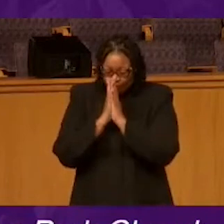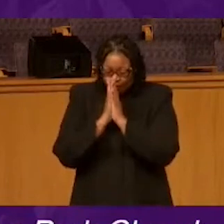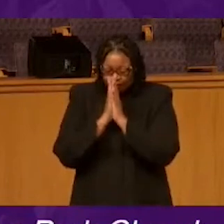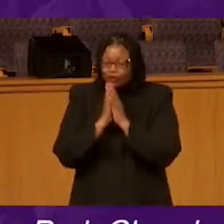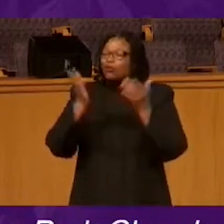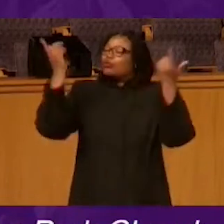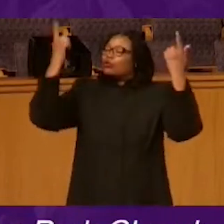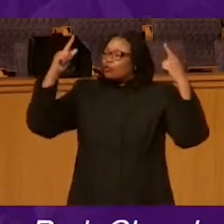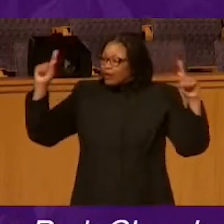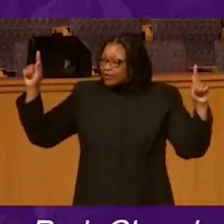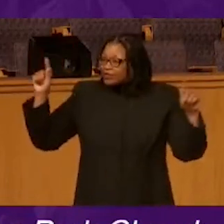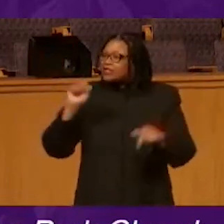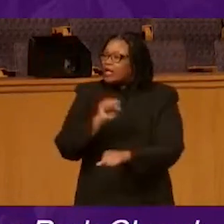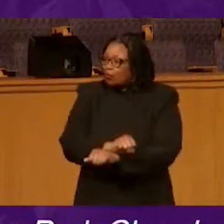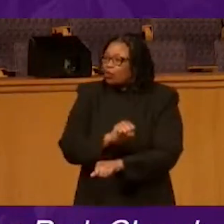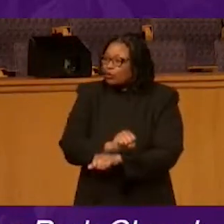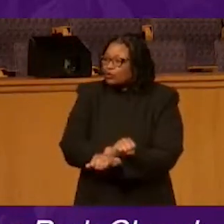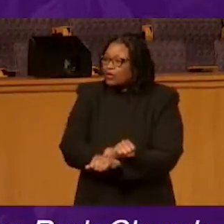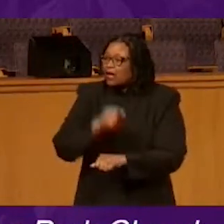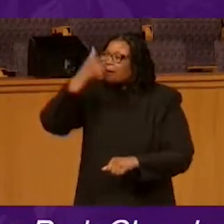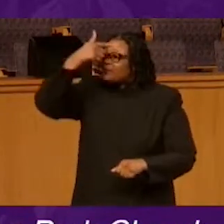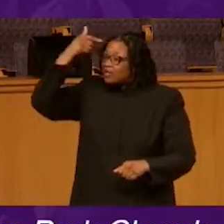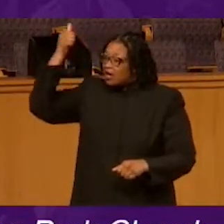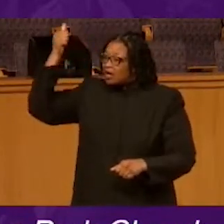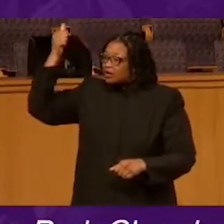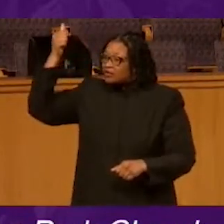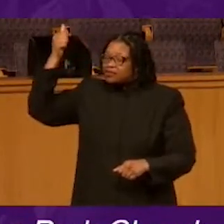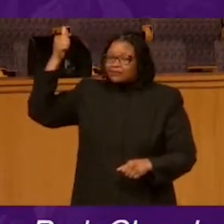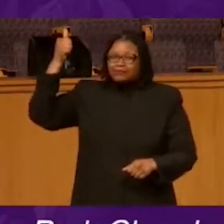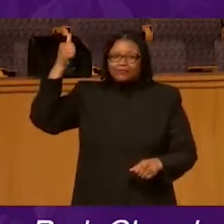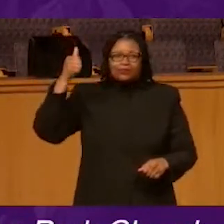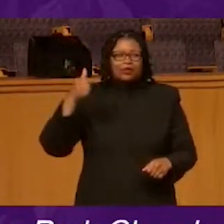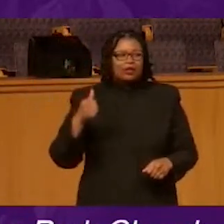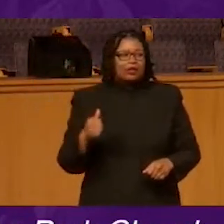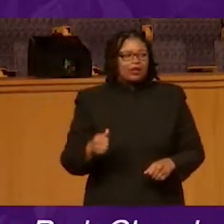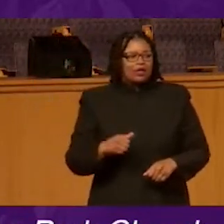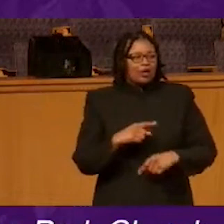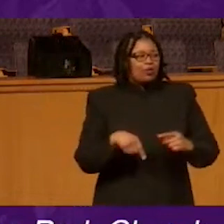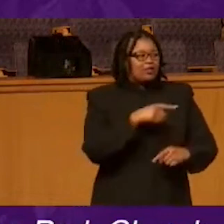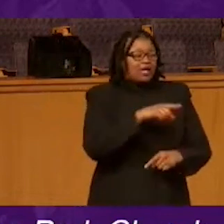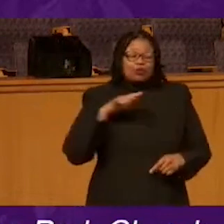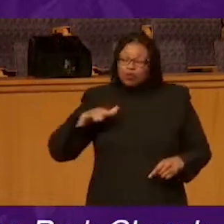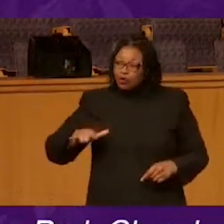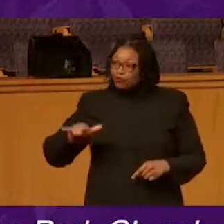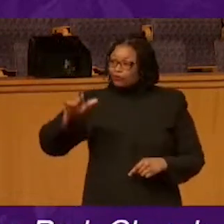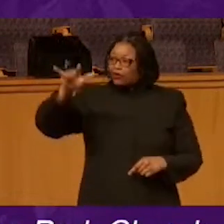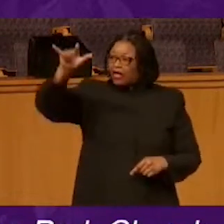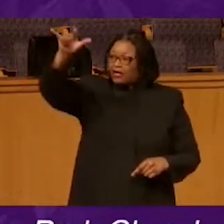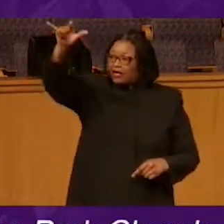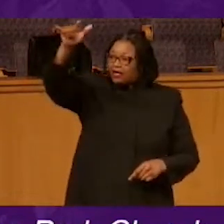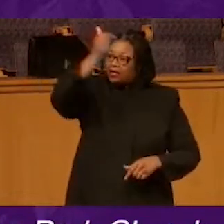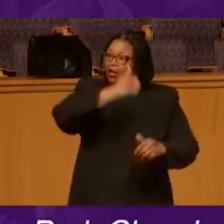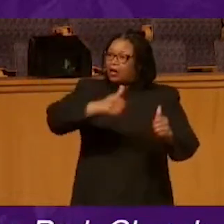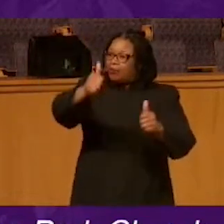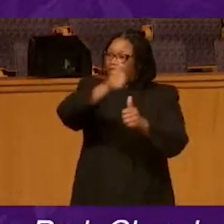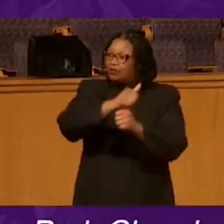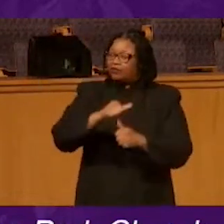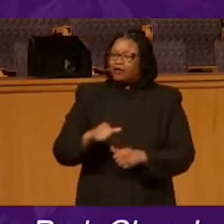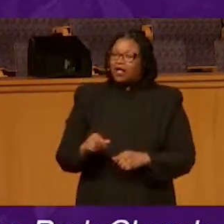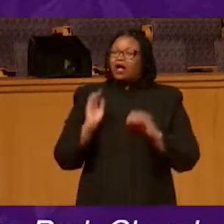effectual because just when we were flying over the